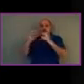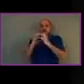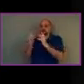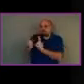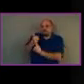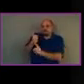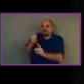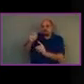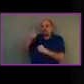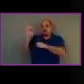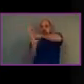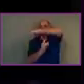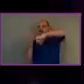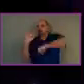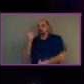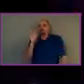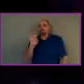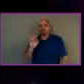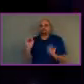Jupiter orbit.